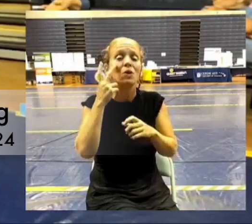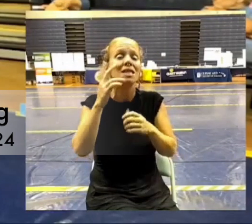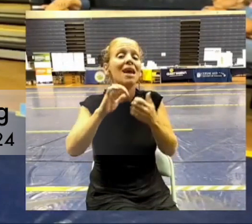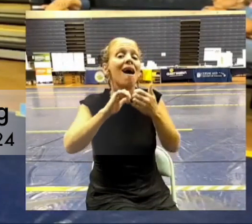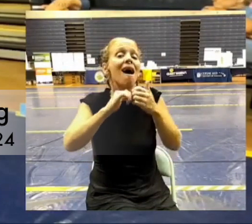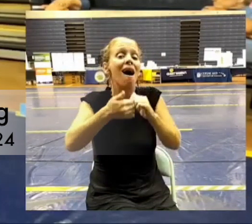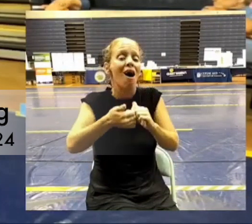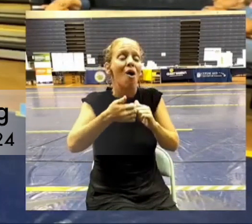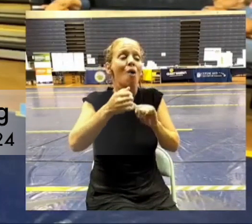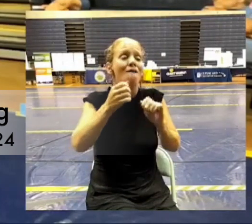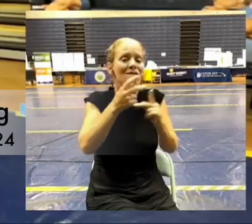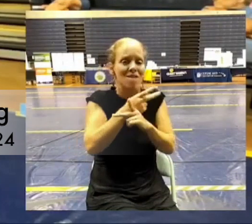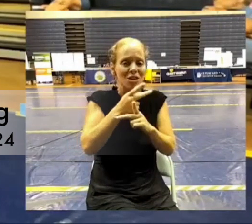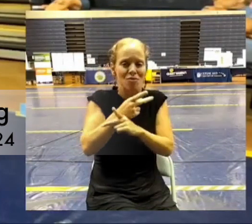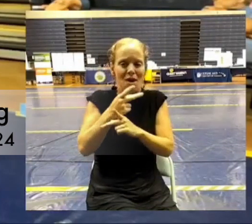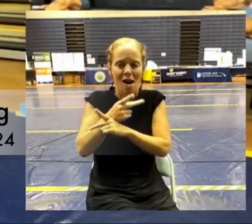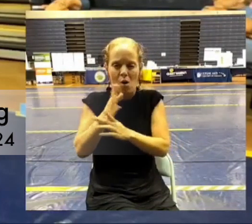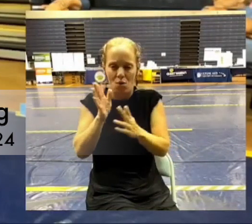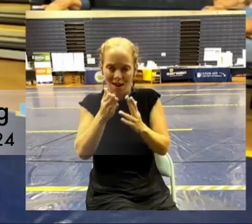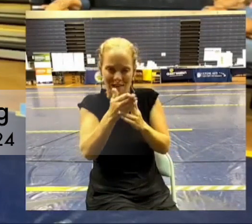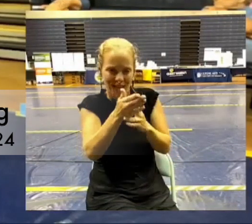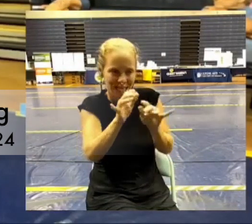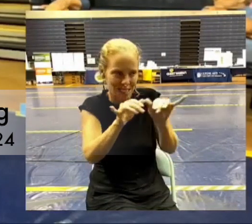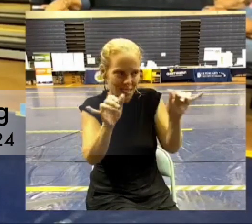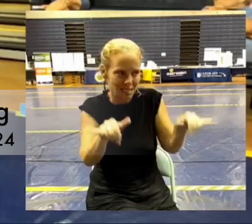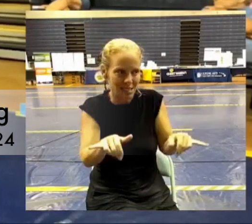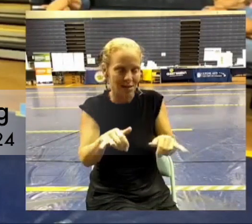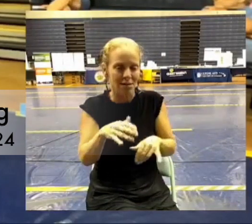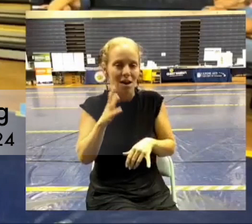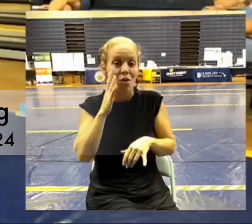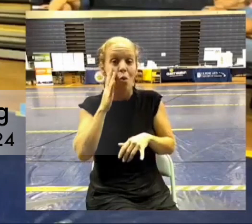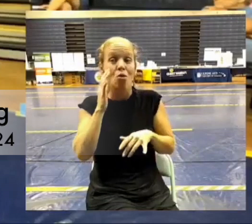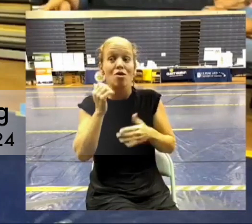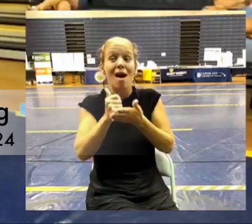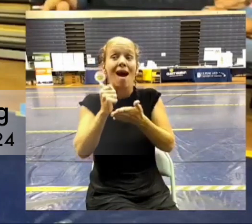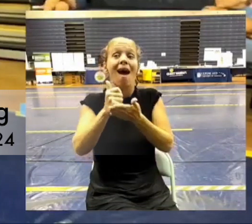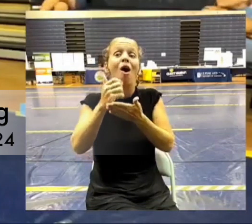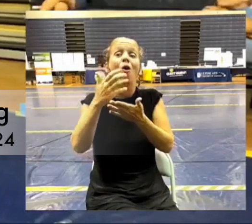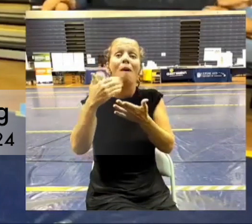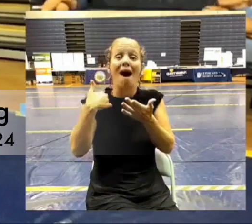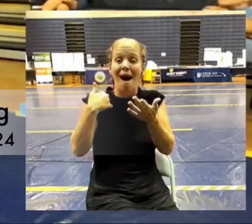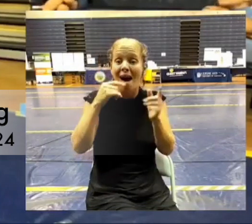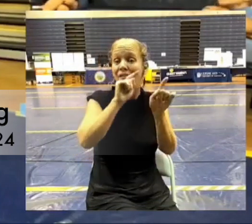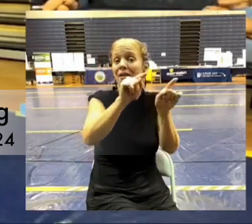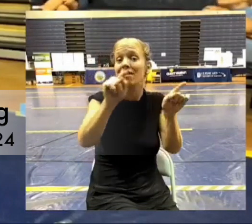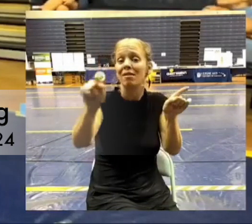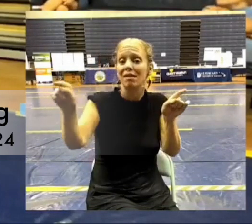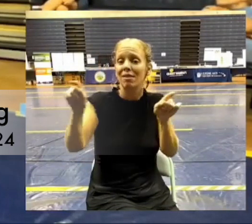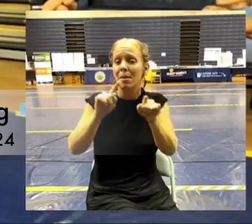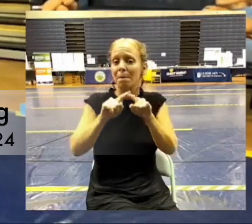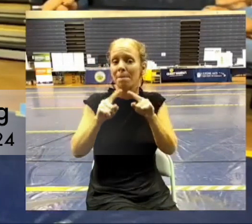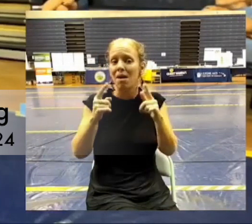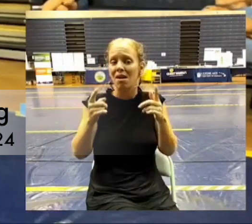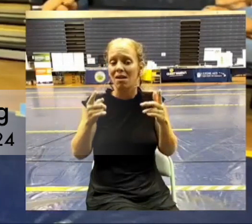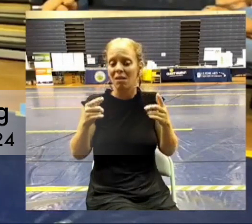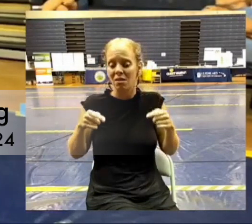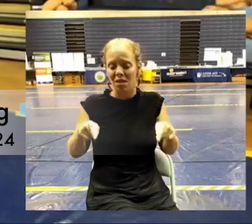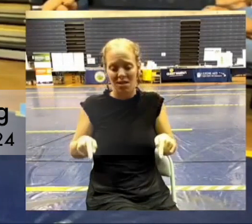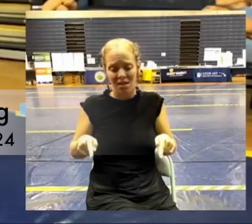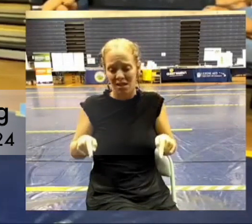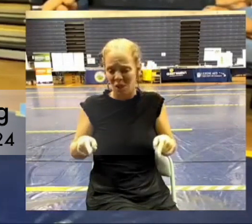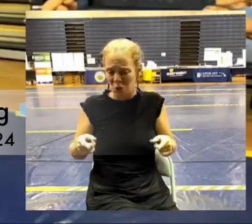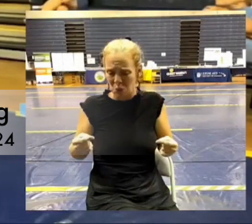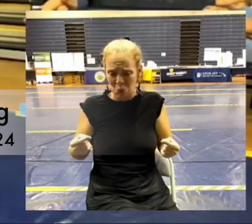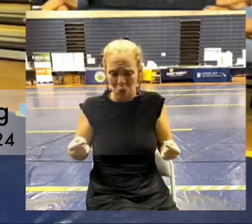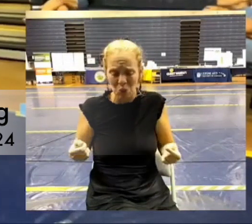like to see how we can figure out how to navigate to this, because I know there's help out there, but I think the bottom people doesn't know